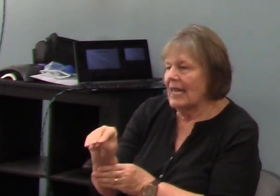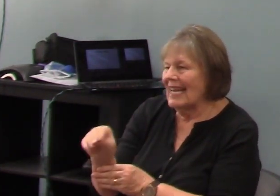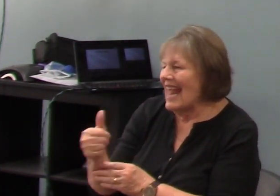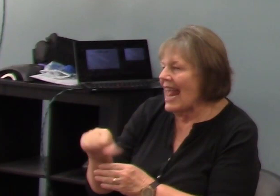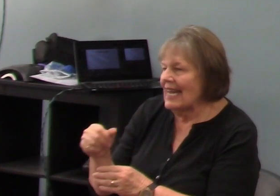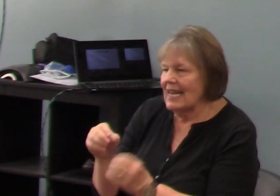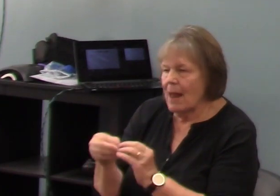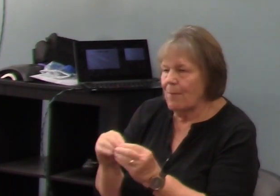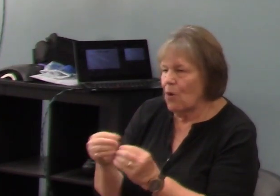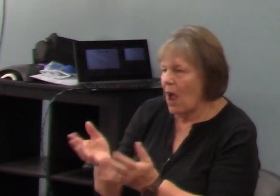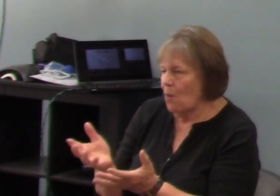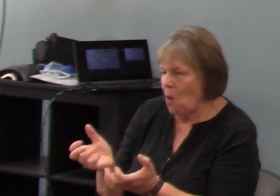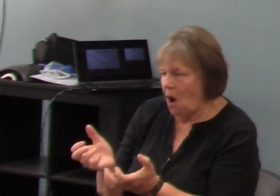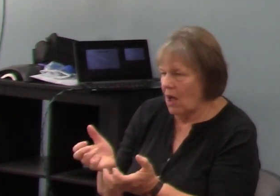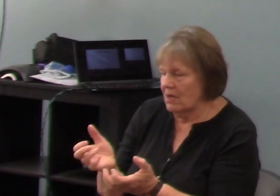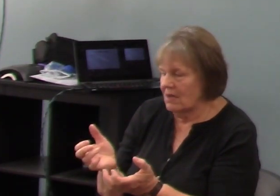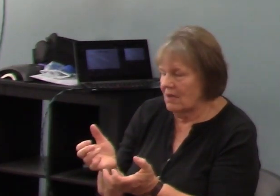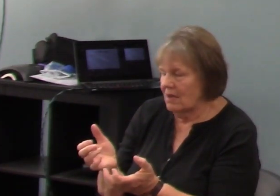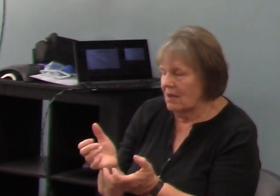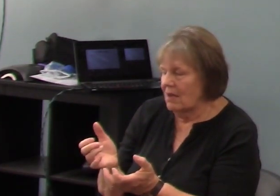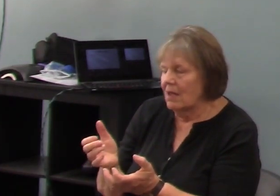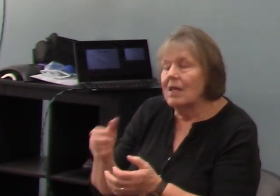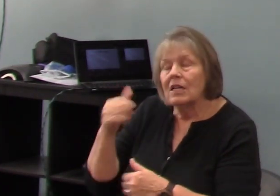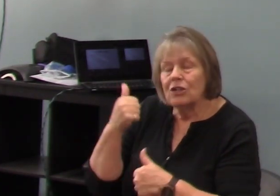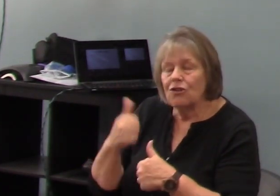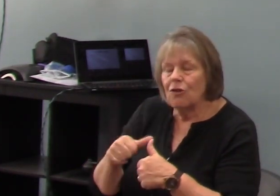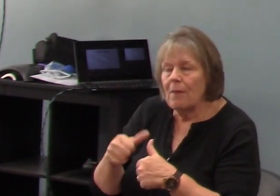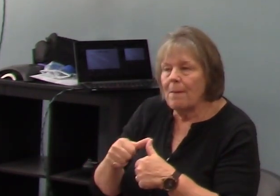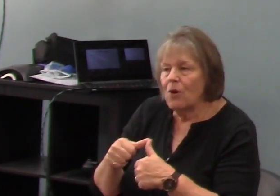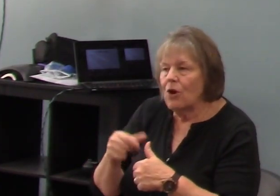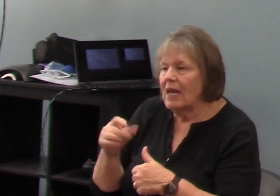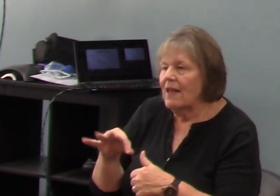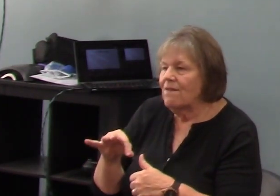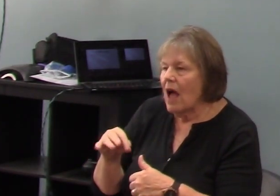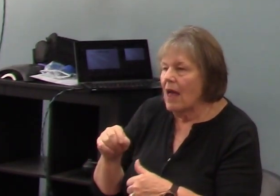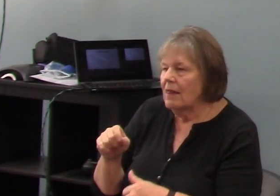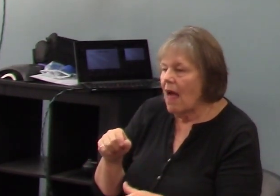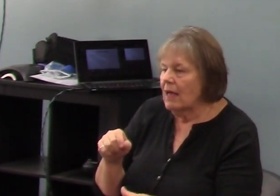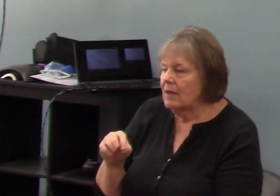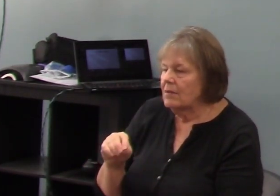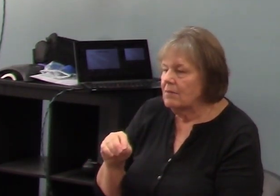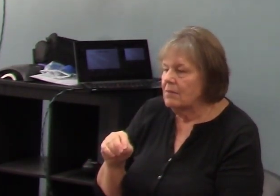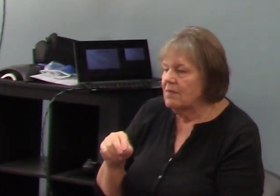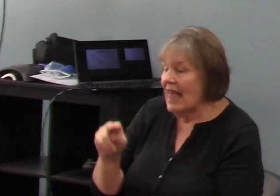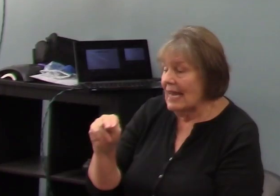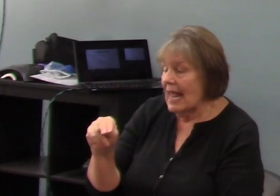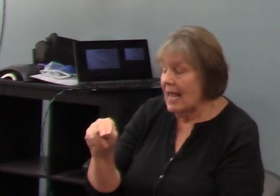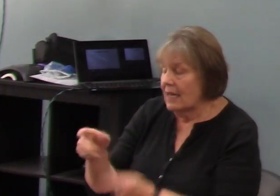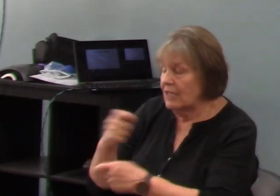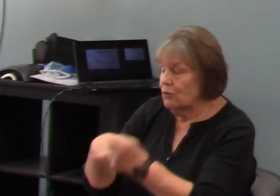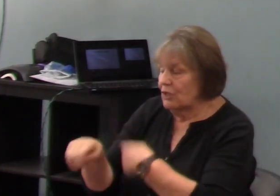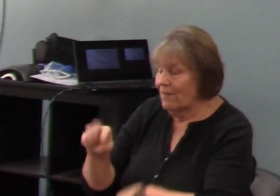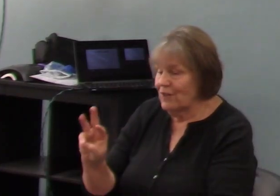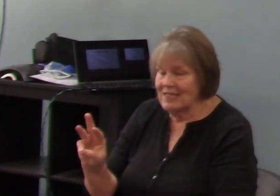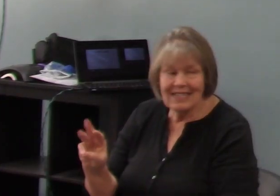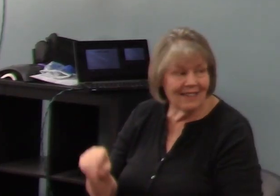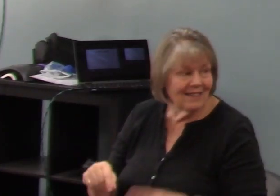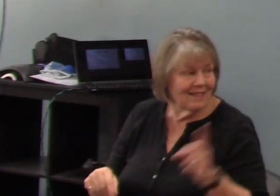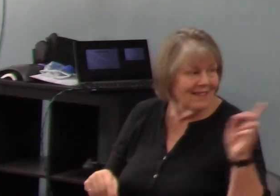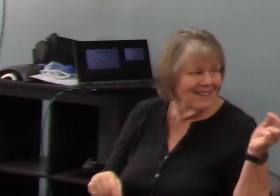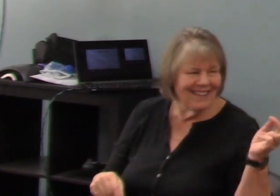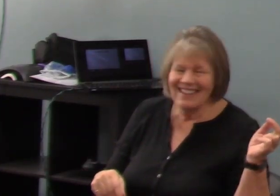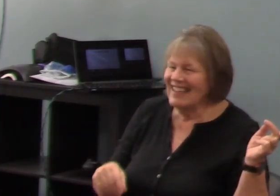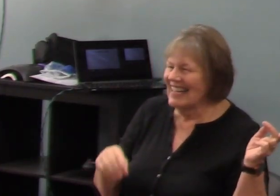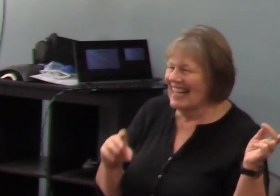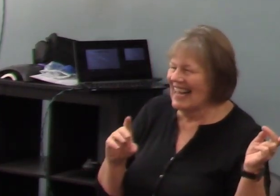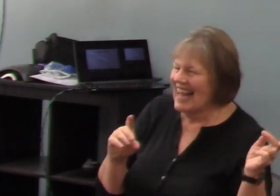Anybody remember from last week what that little n, if I put a 6 there, for example, what that would mean? Anybody remember from last week? Yeah. 1,000,000. It